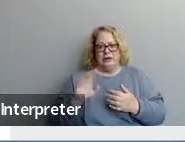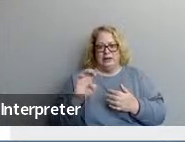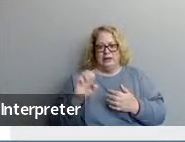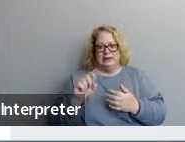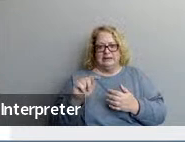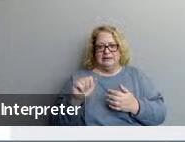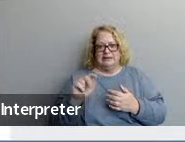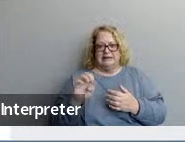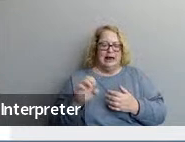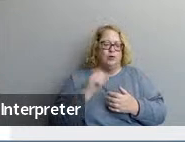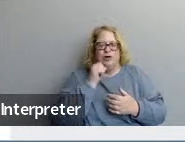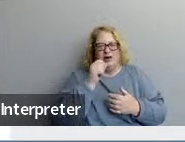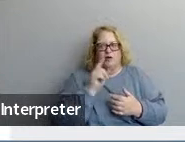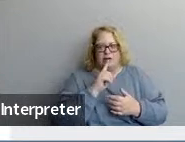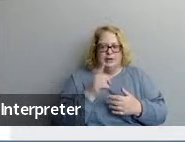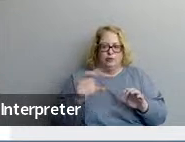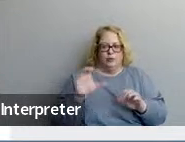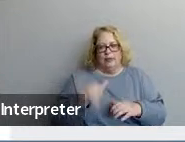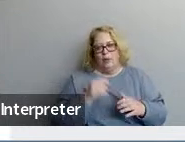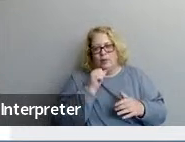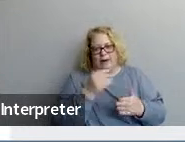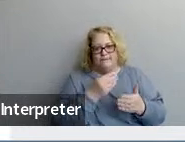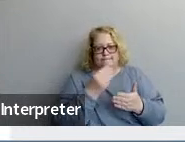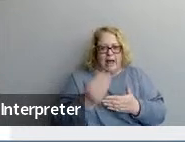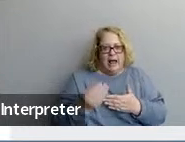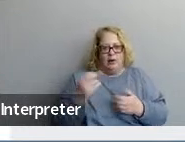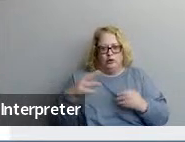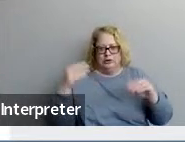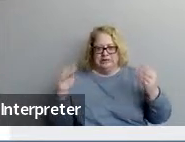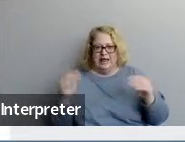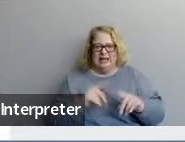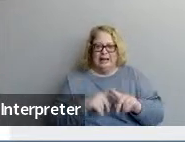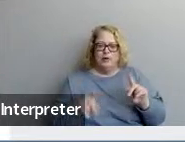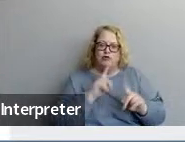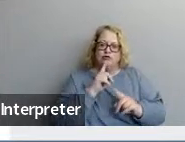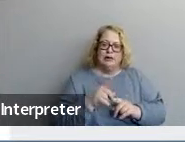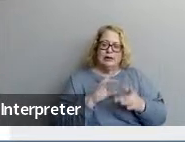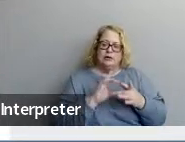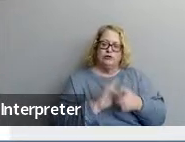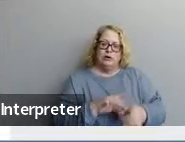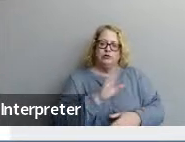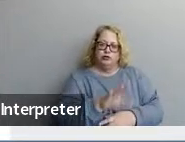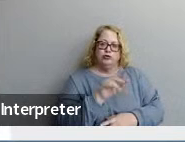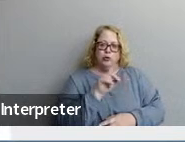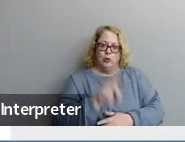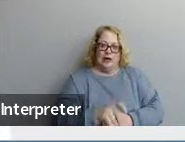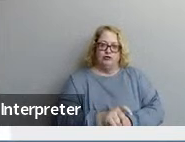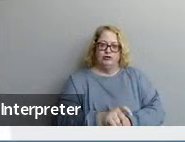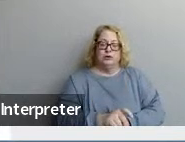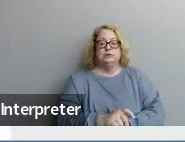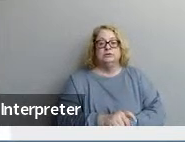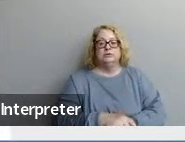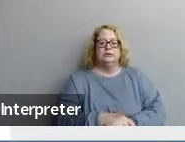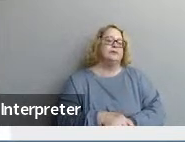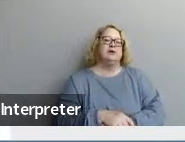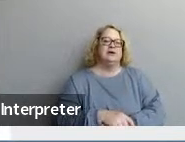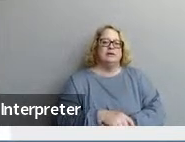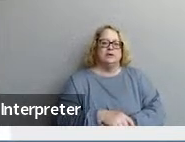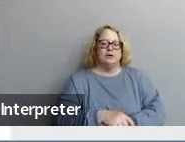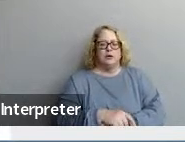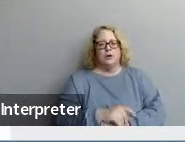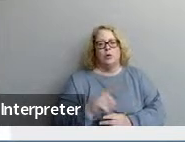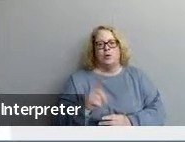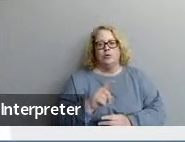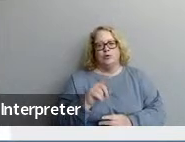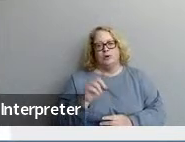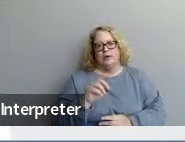real estate too much. We're not buying or selling it to the point. But really, in regards to your question, where we're into the maybe weeby